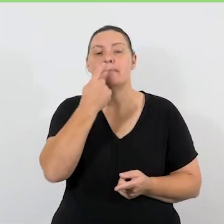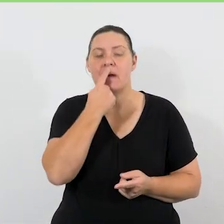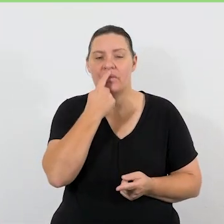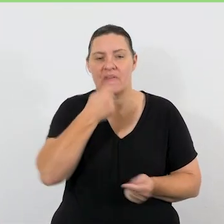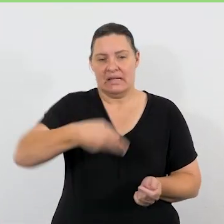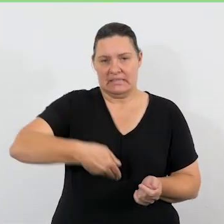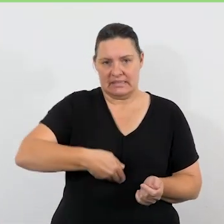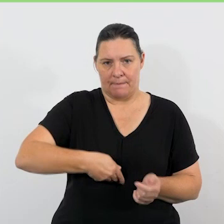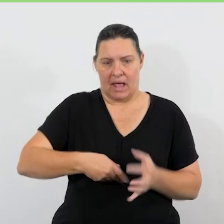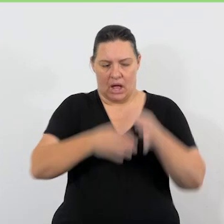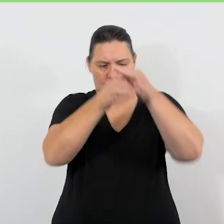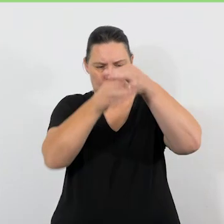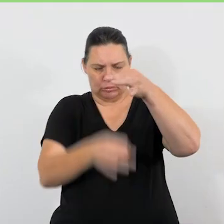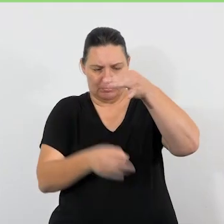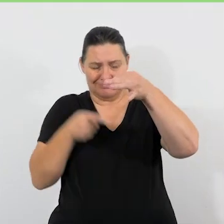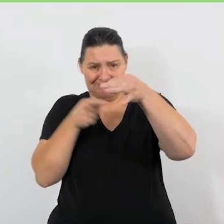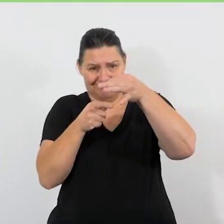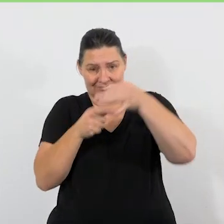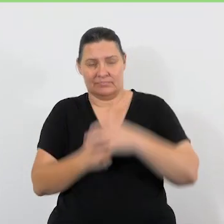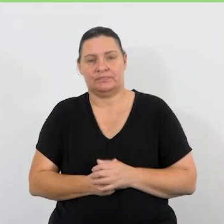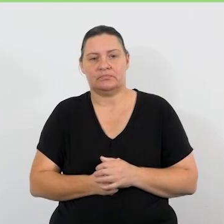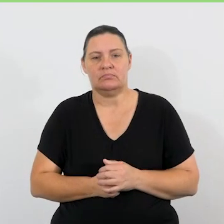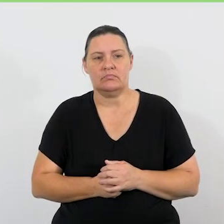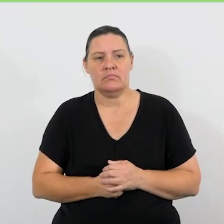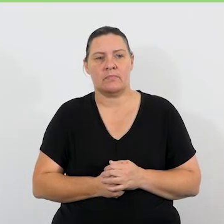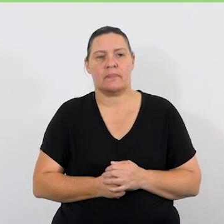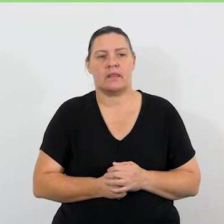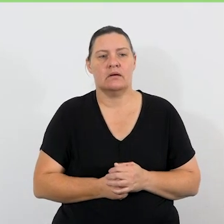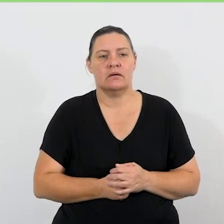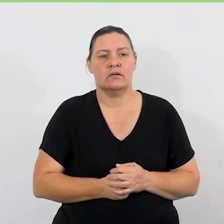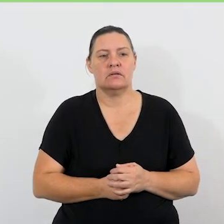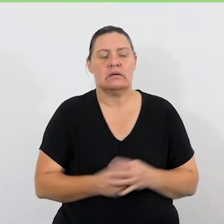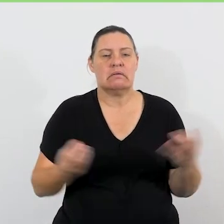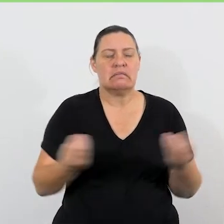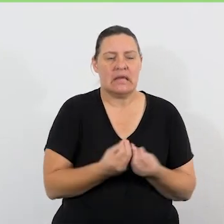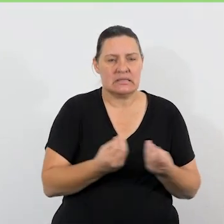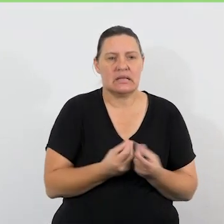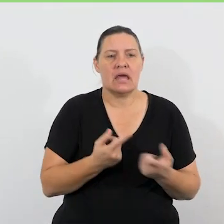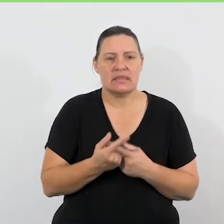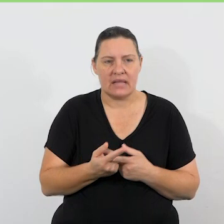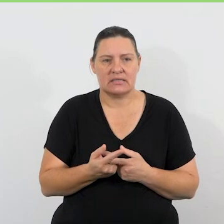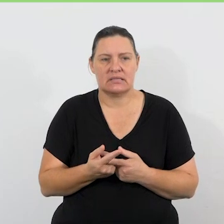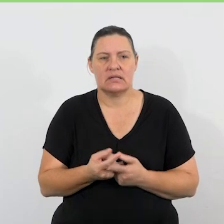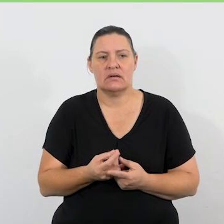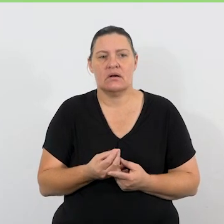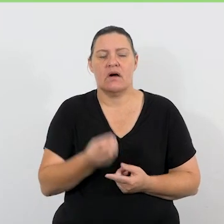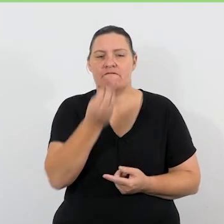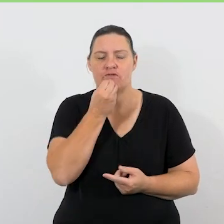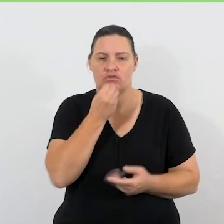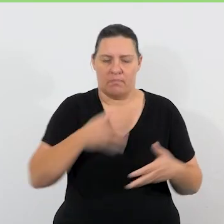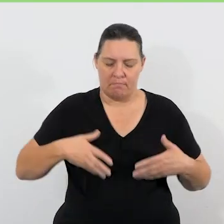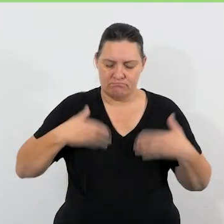the mouth to the stomach. Number 5 is substances that nourish the